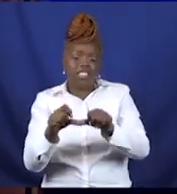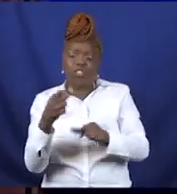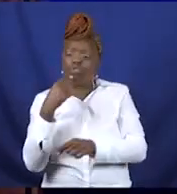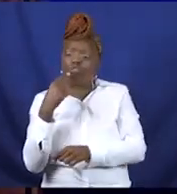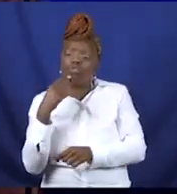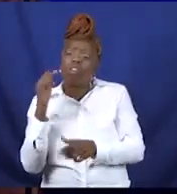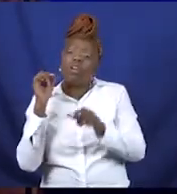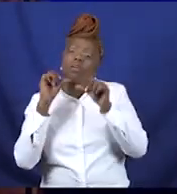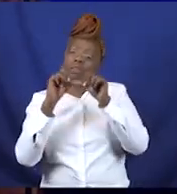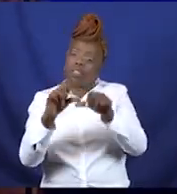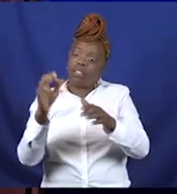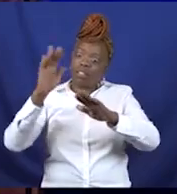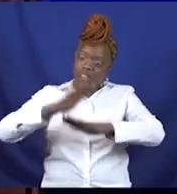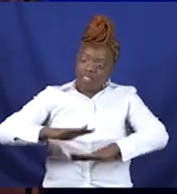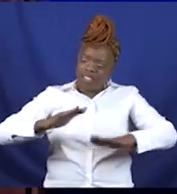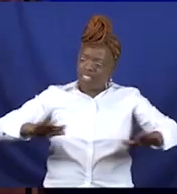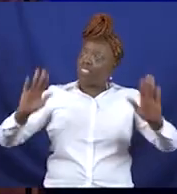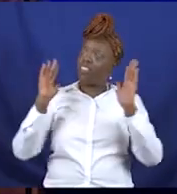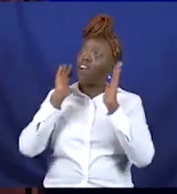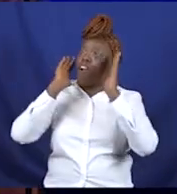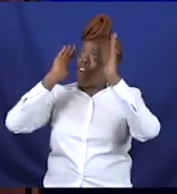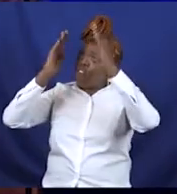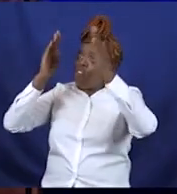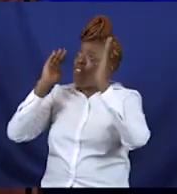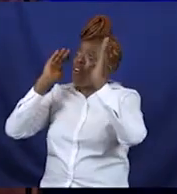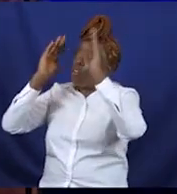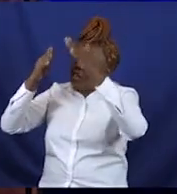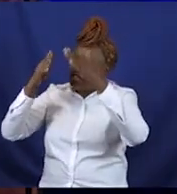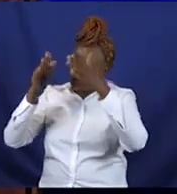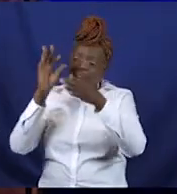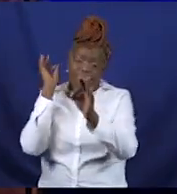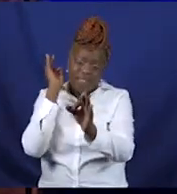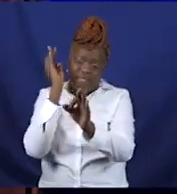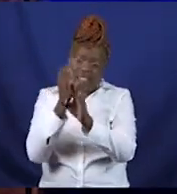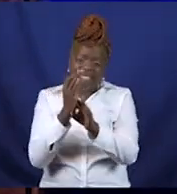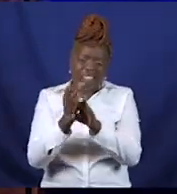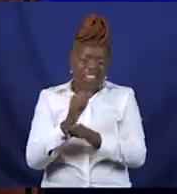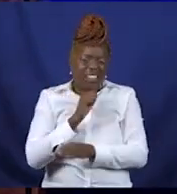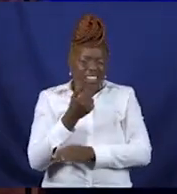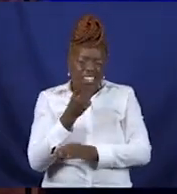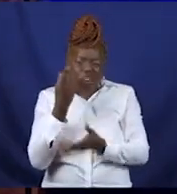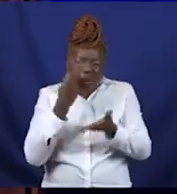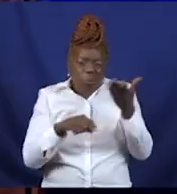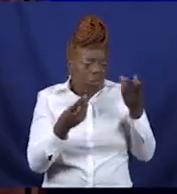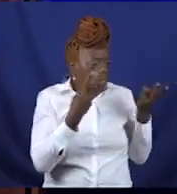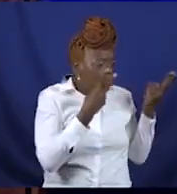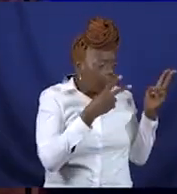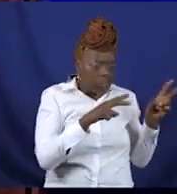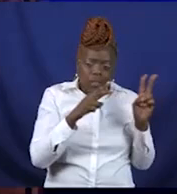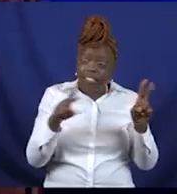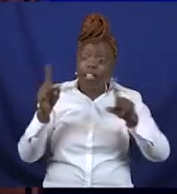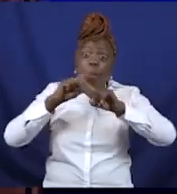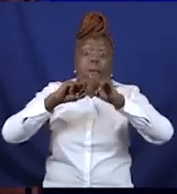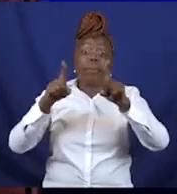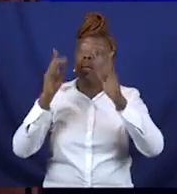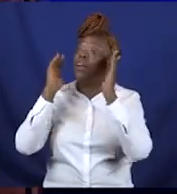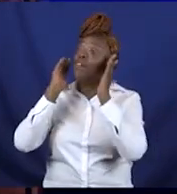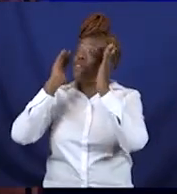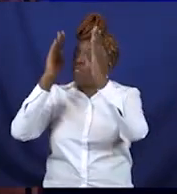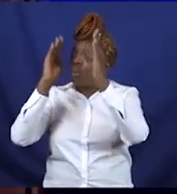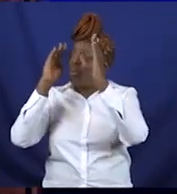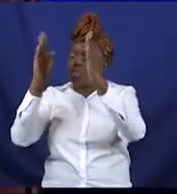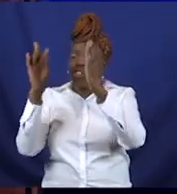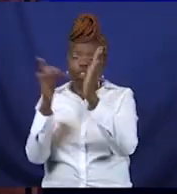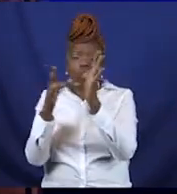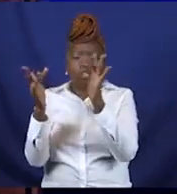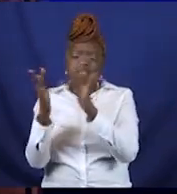child. I've focused my faith now, not on all that other stuff around me, but I'm focusing on the one who loves me.